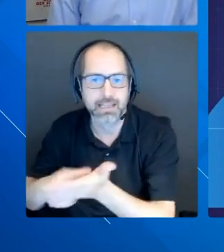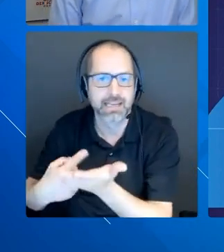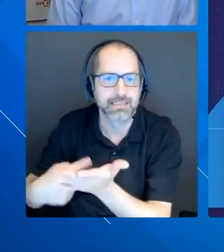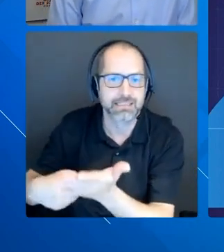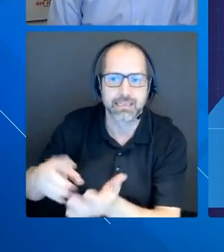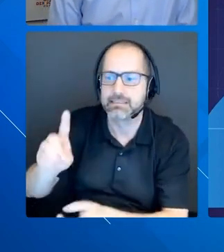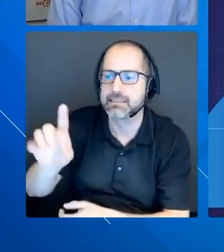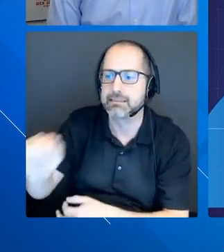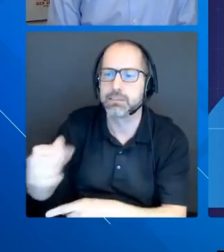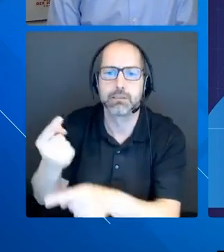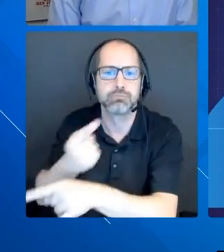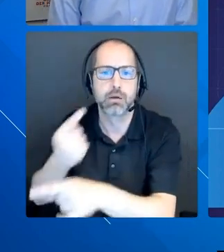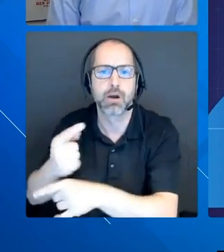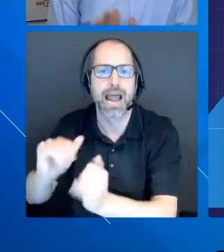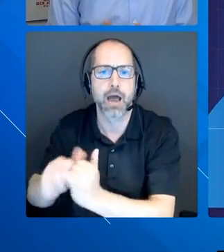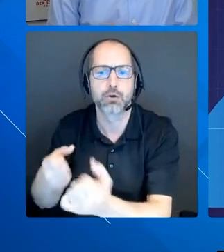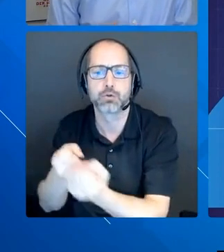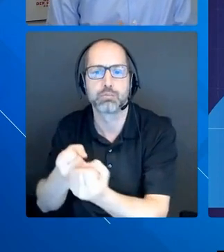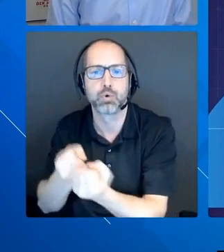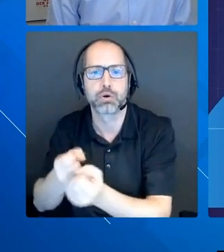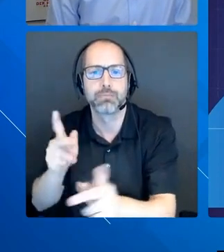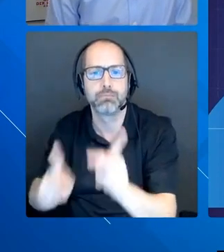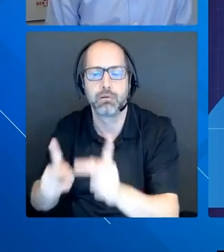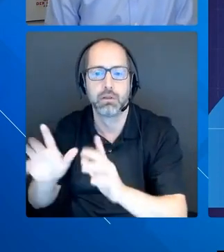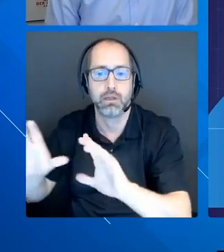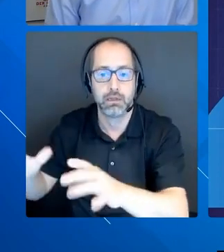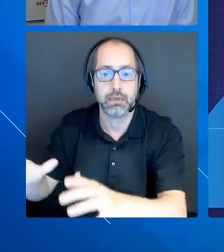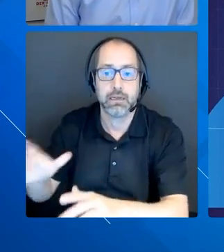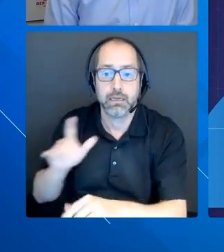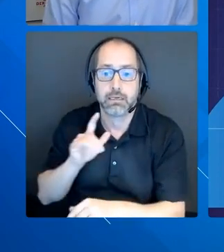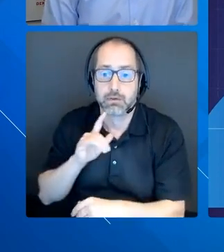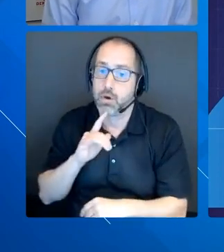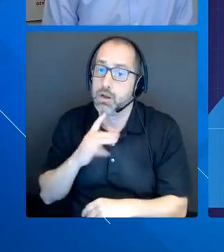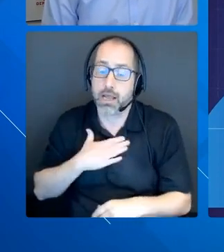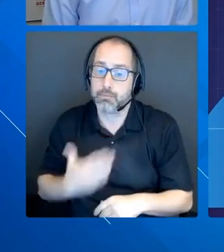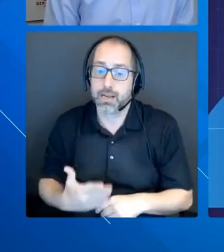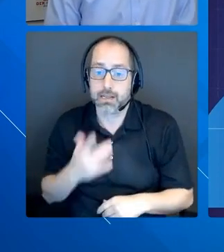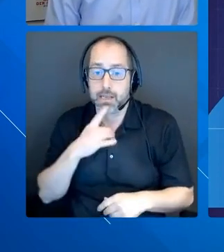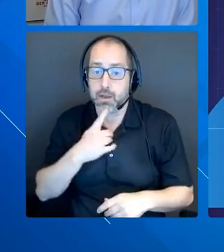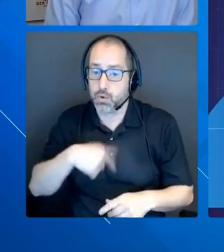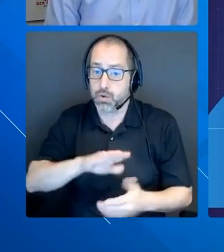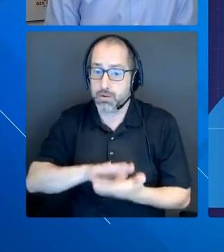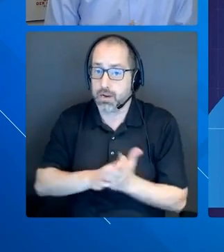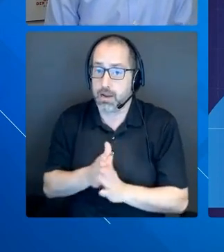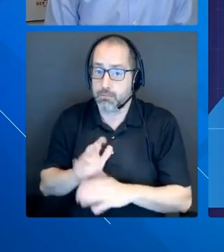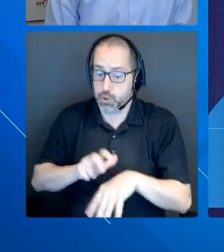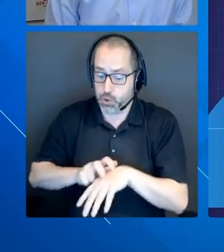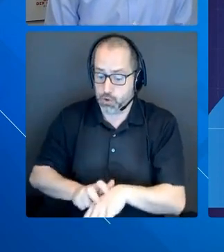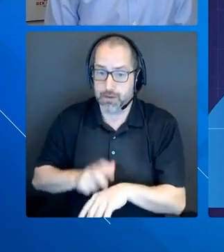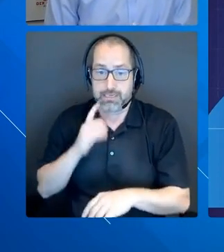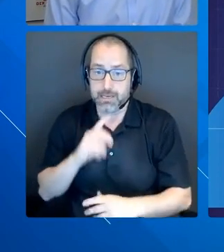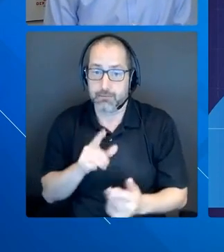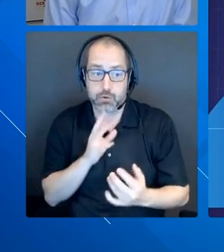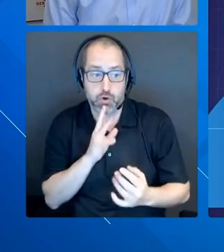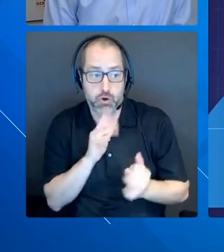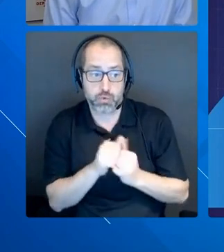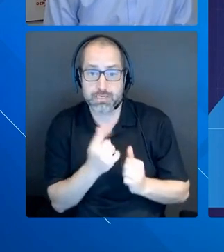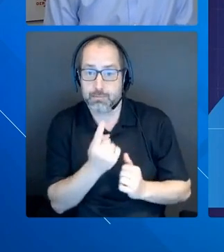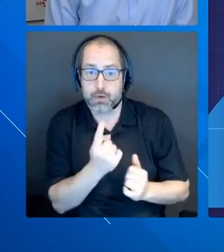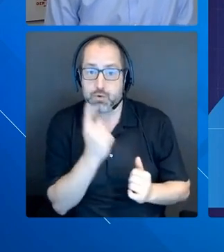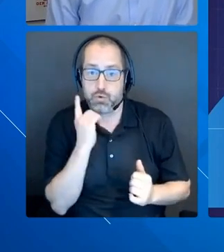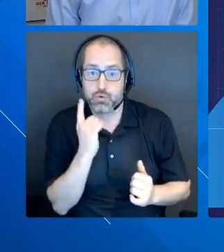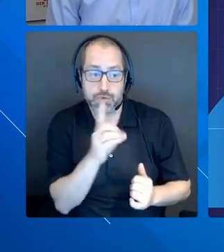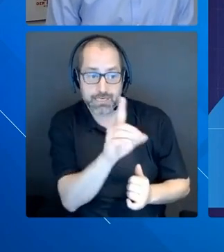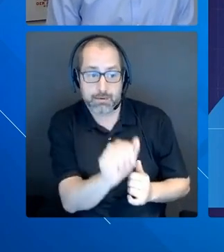and support your attendees. I'm doing this because admittedly, we get nervous when we talk to somebody who has a disability. Somebody comes up and is blind, for